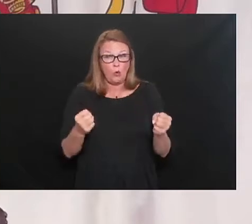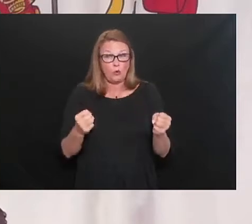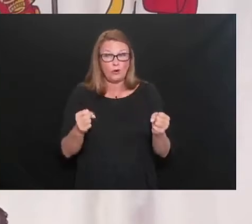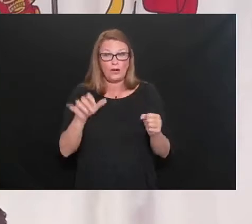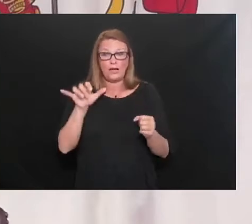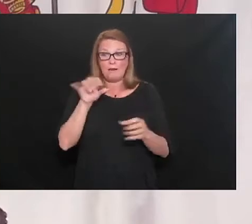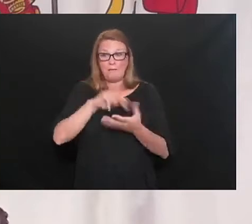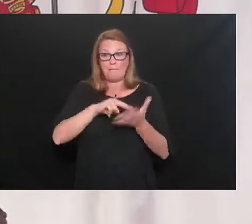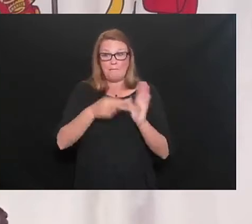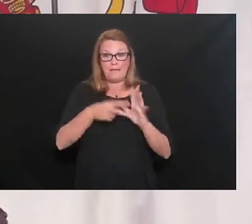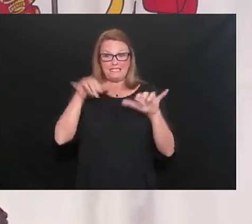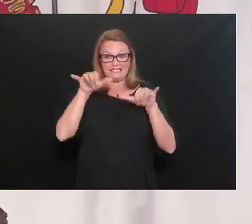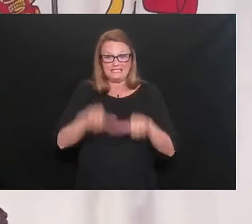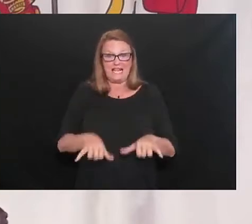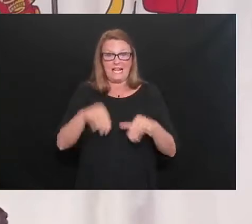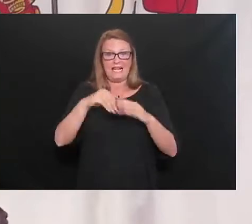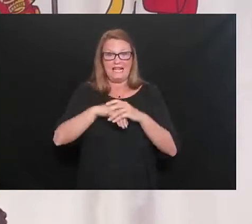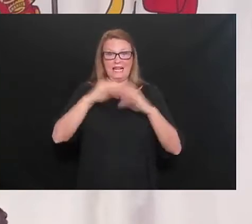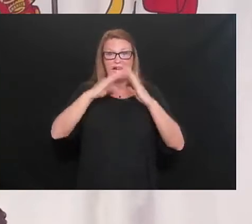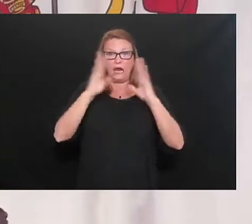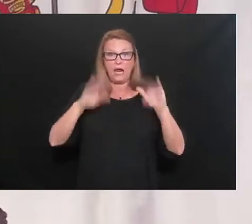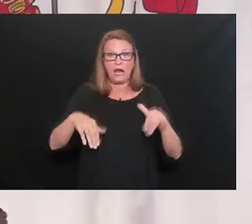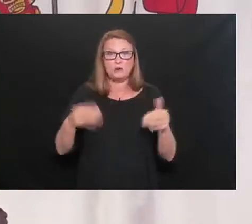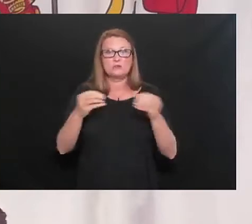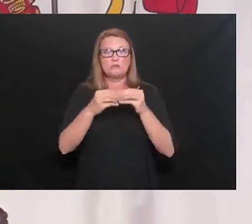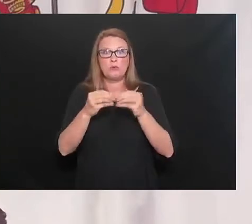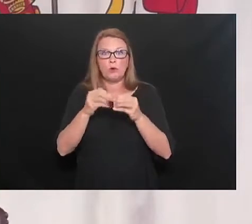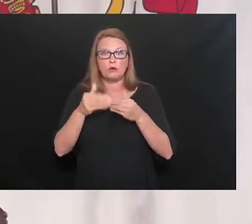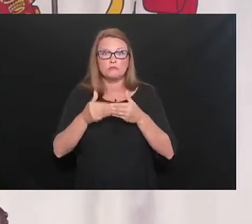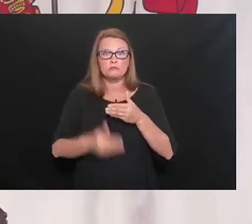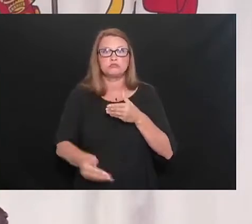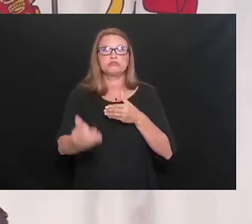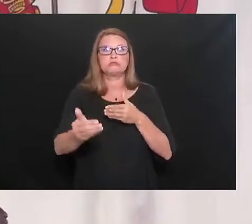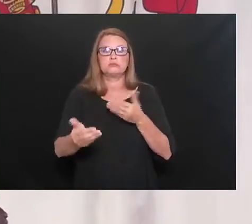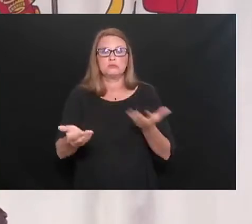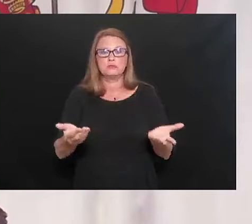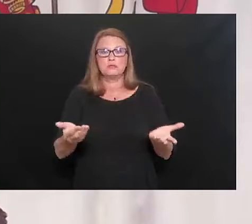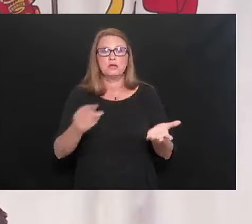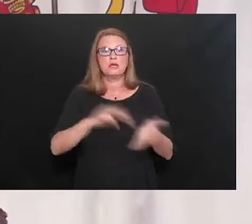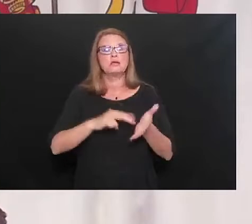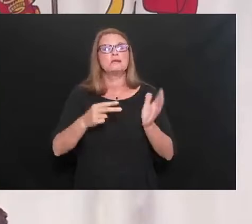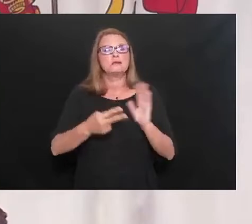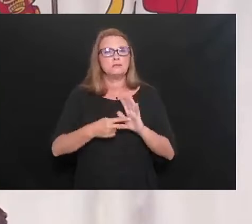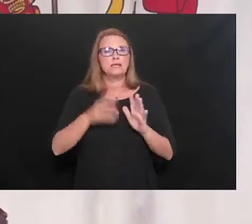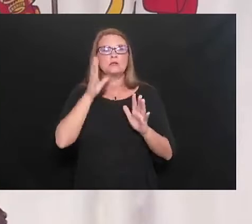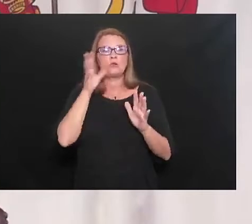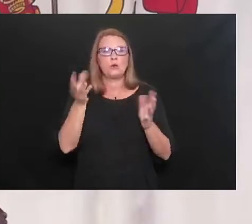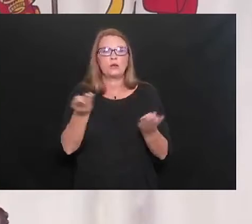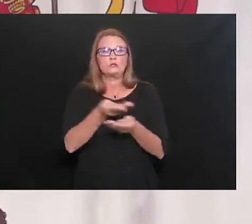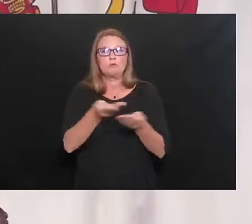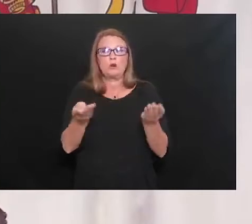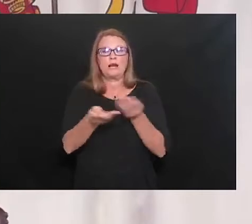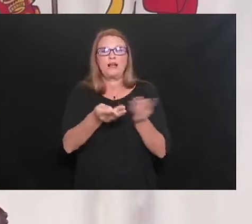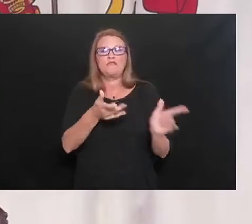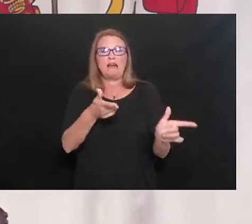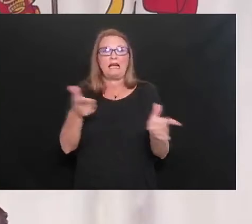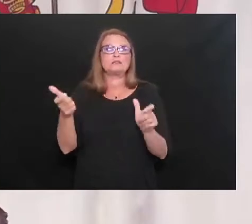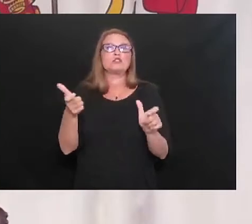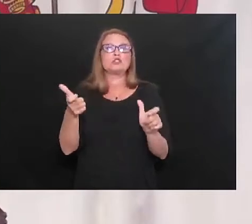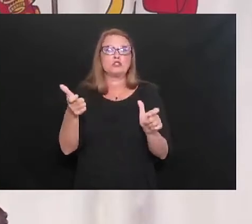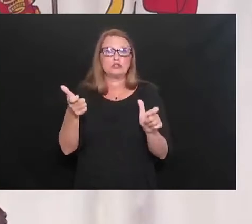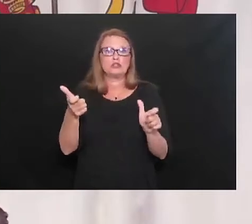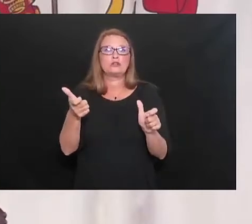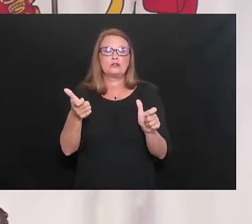to be inside more. And when we're inside more, it's going to spread even faster. And